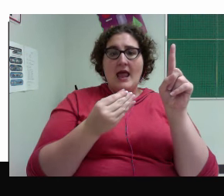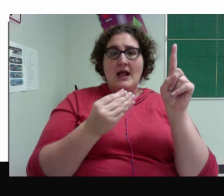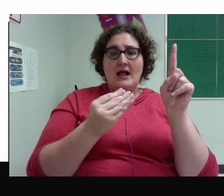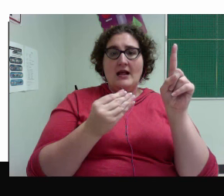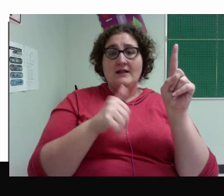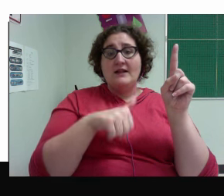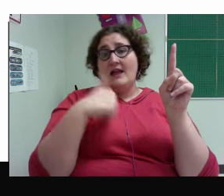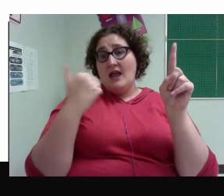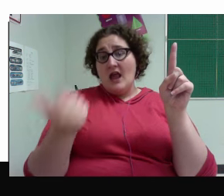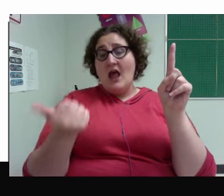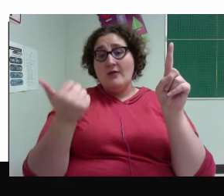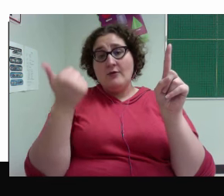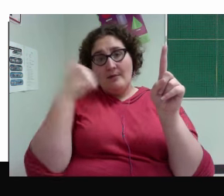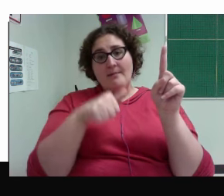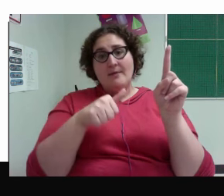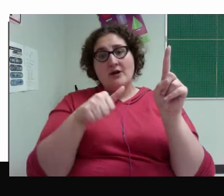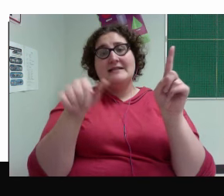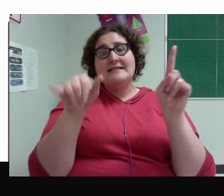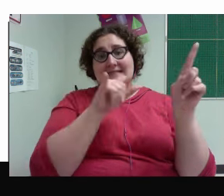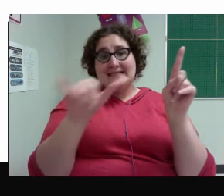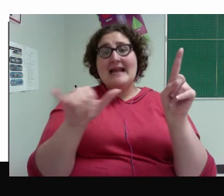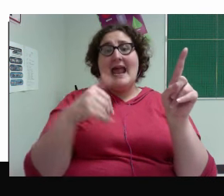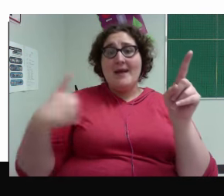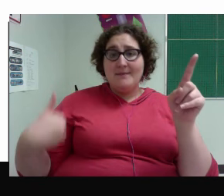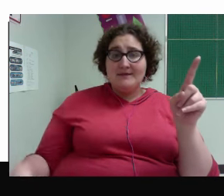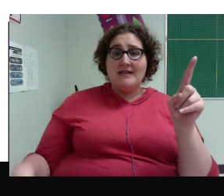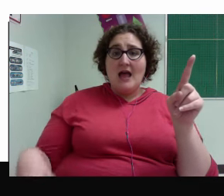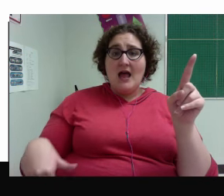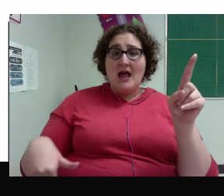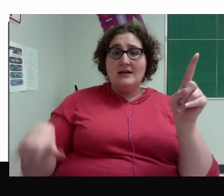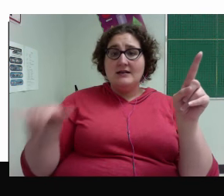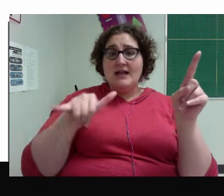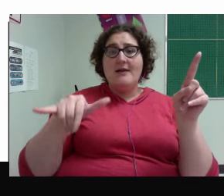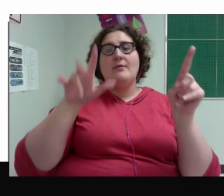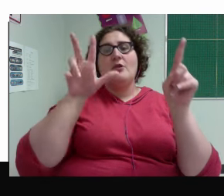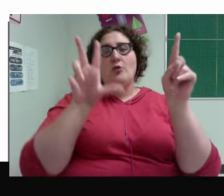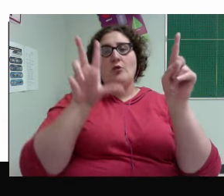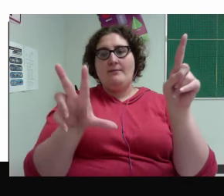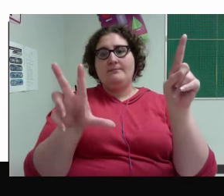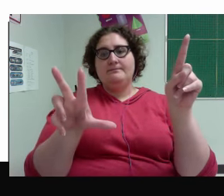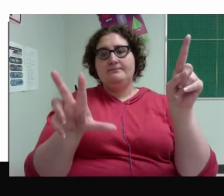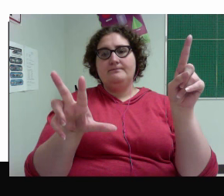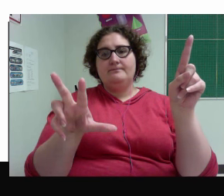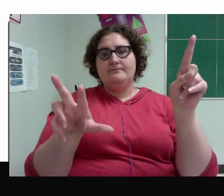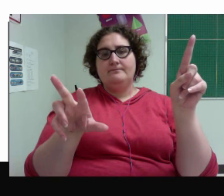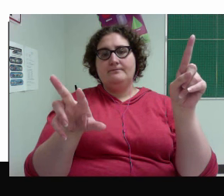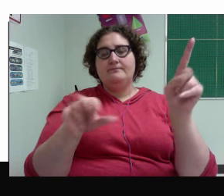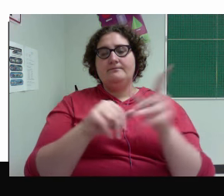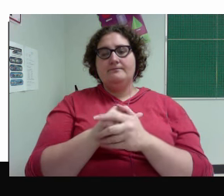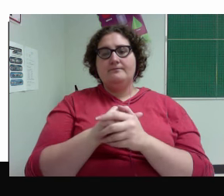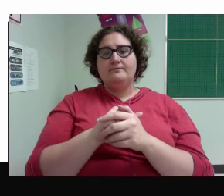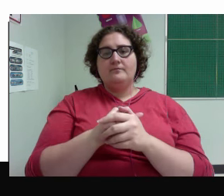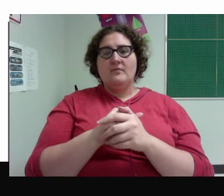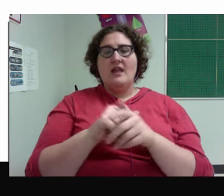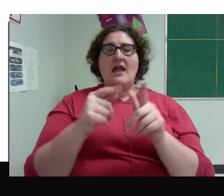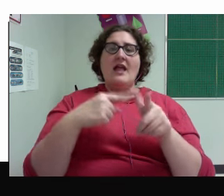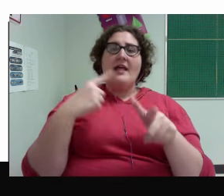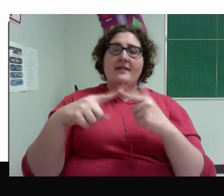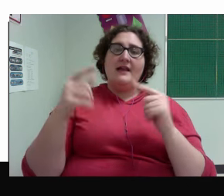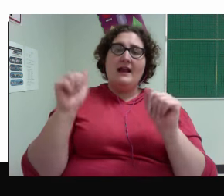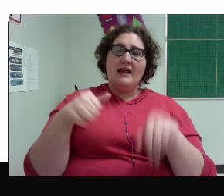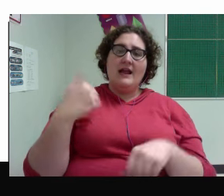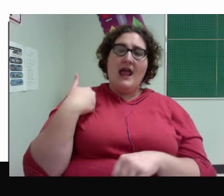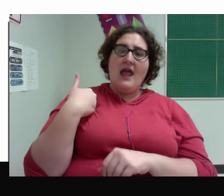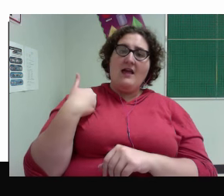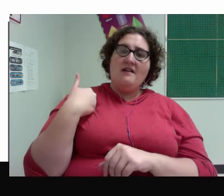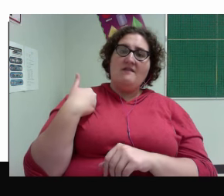the other corresponding to that, remember they're on the same side and they correspond position, so that would be angle 3. And then I